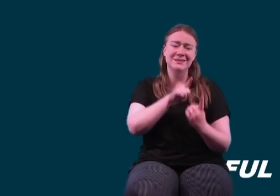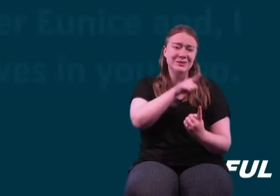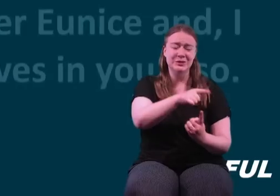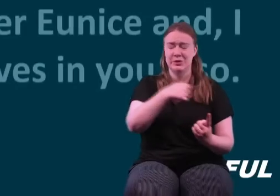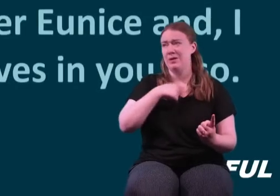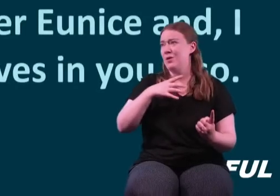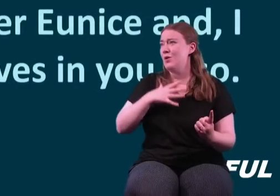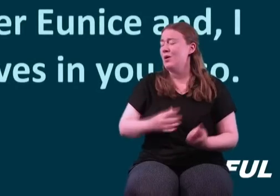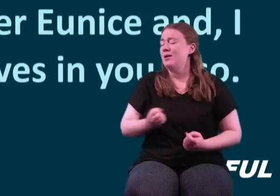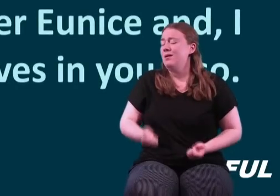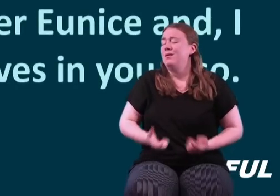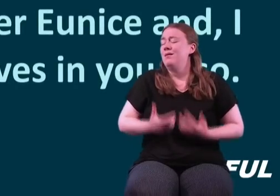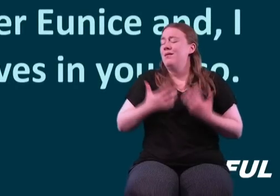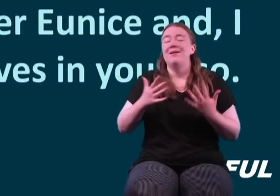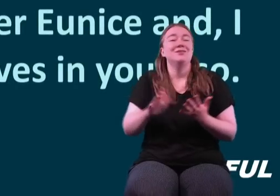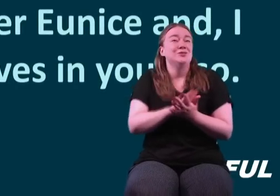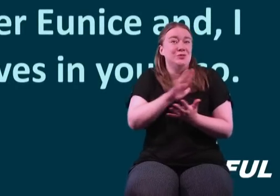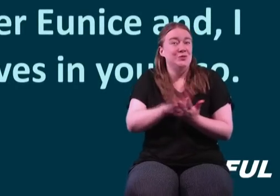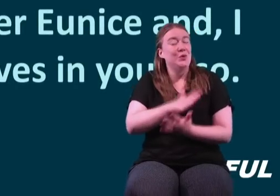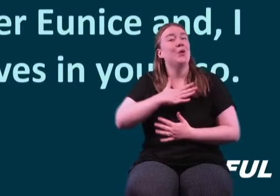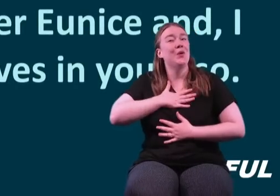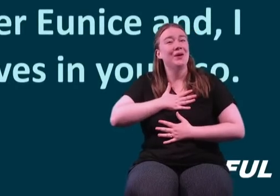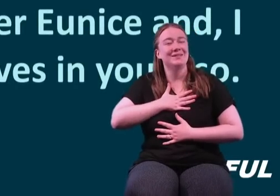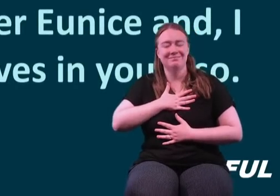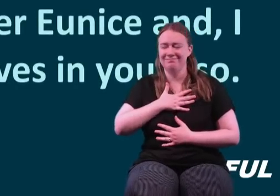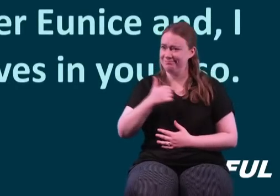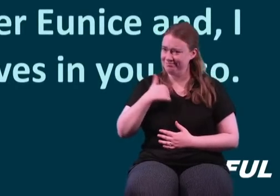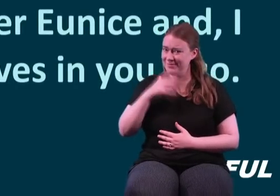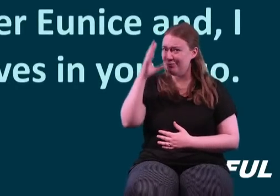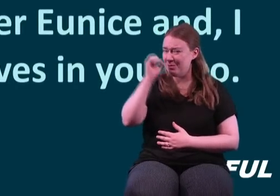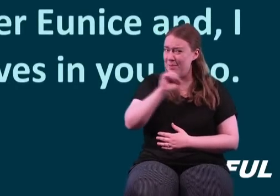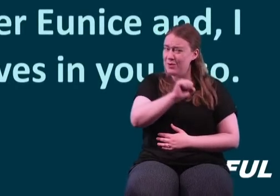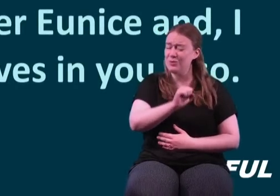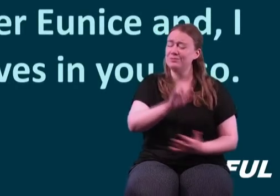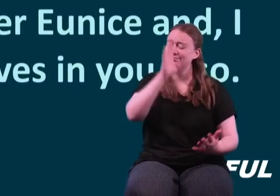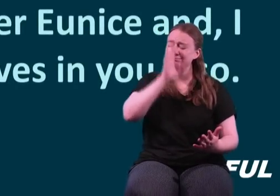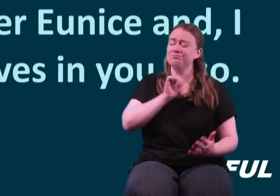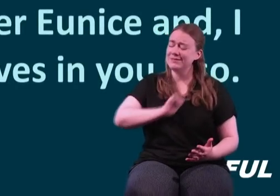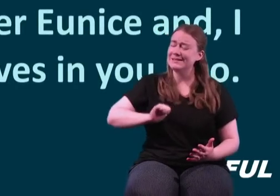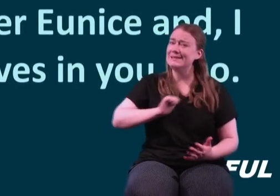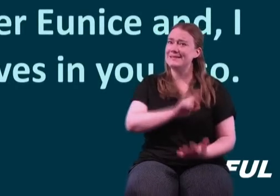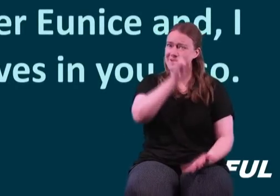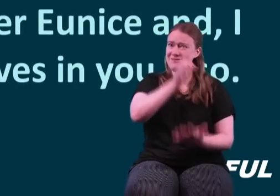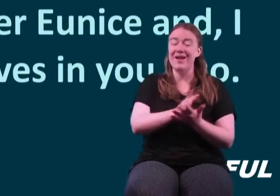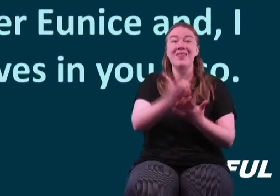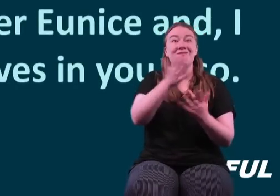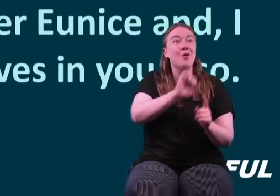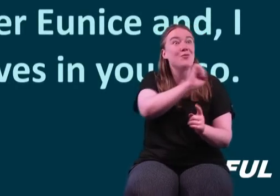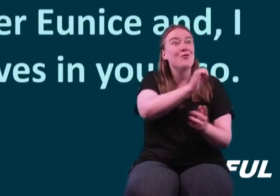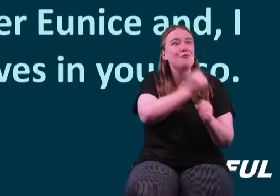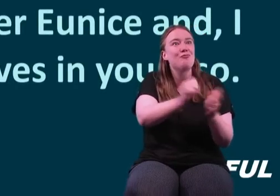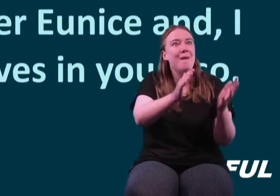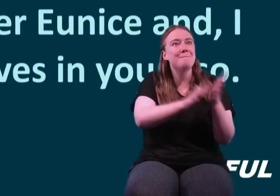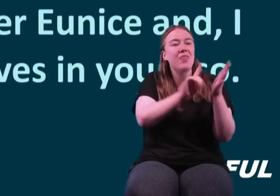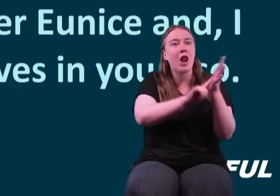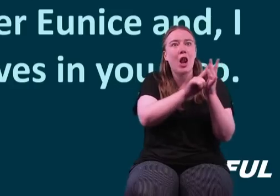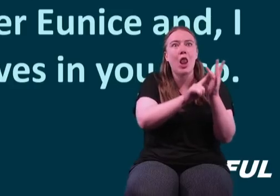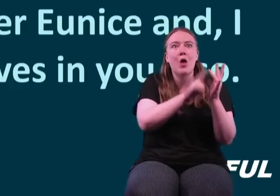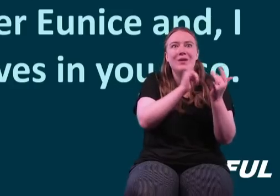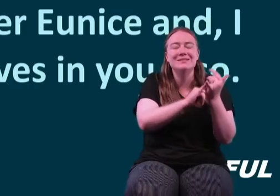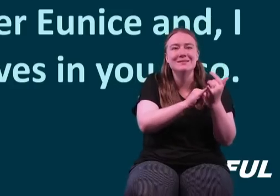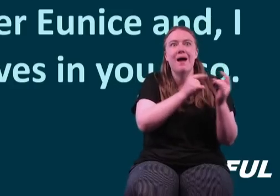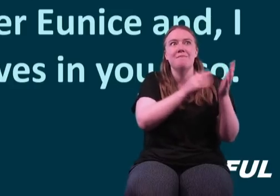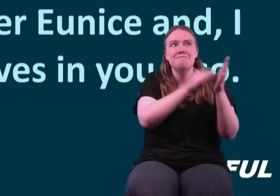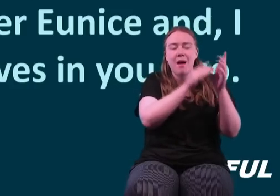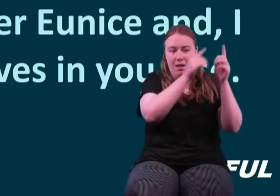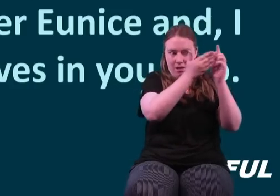joy. I'm reminded of your sincere faith, which first lived in your grandmother Lois and in your mother Eunice, and